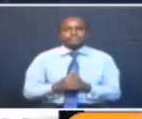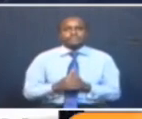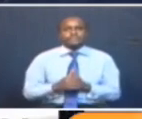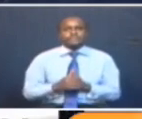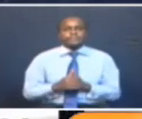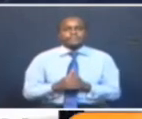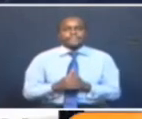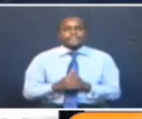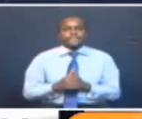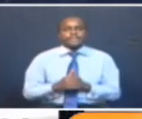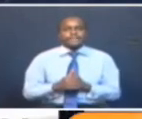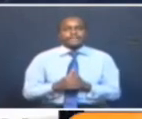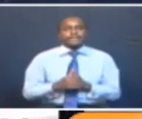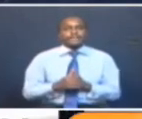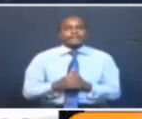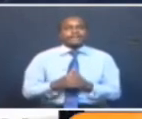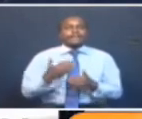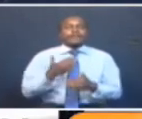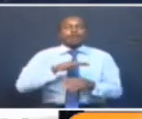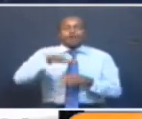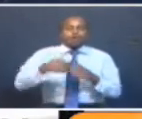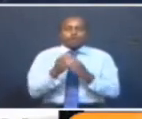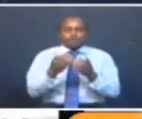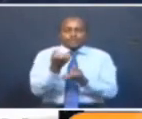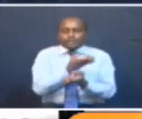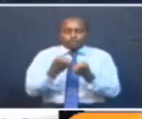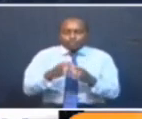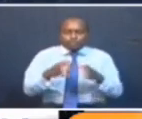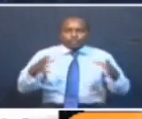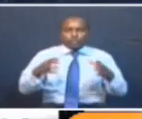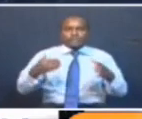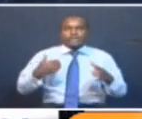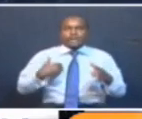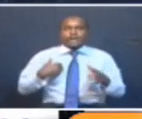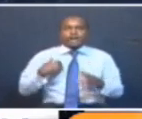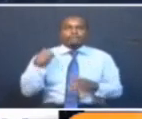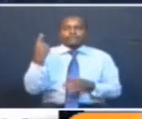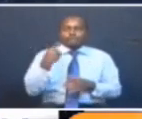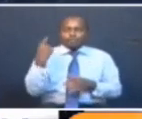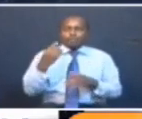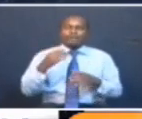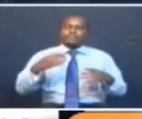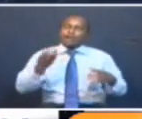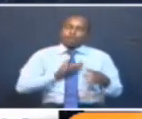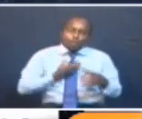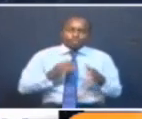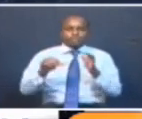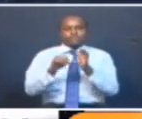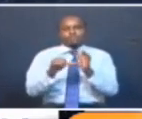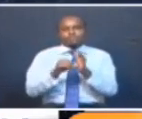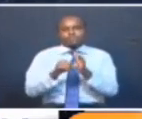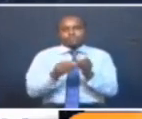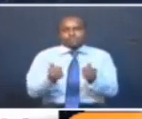is, every growing economy has got its own problems to start. Nothing is easy to